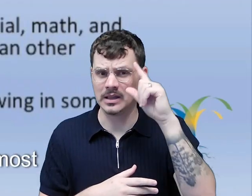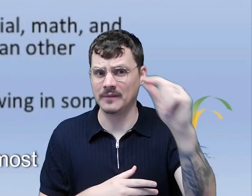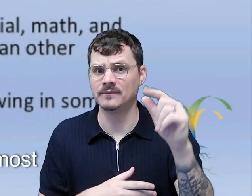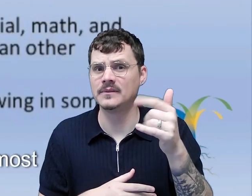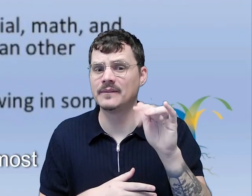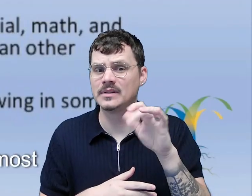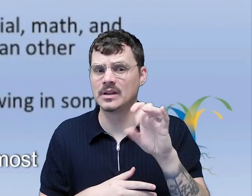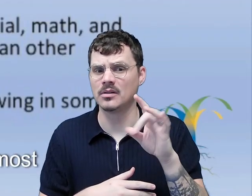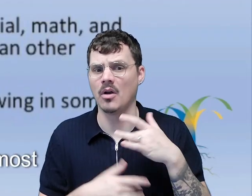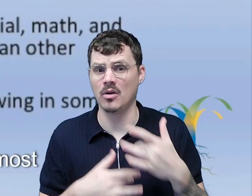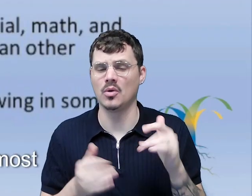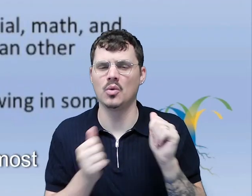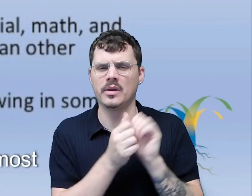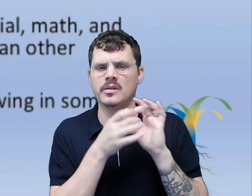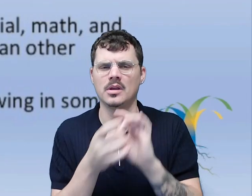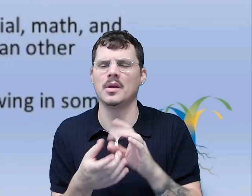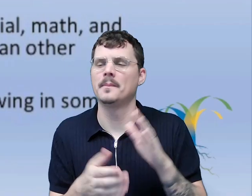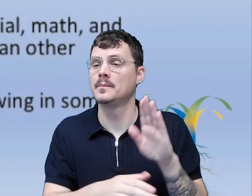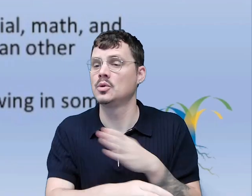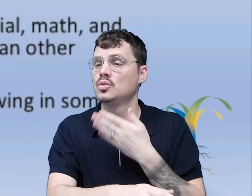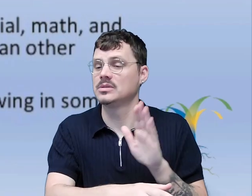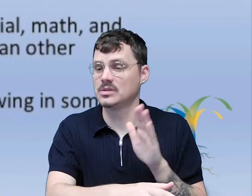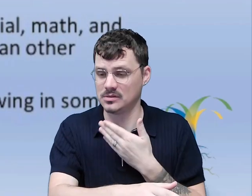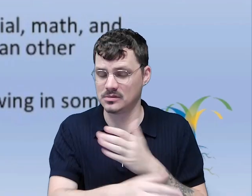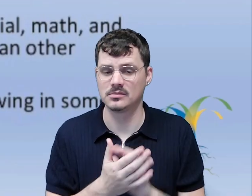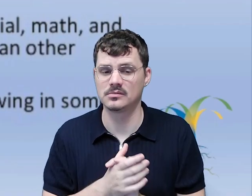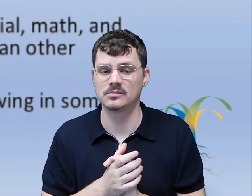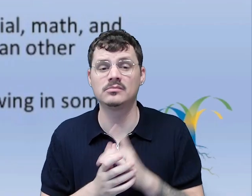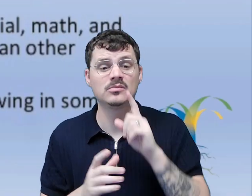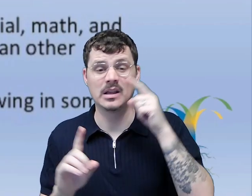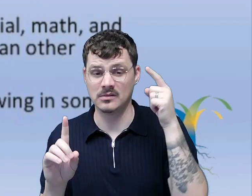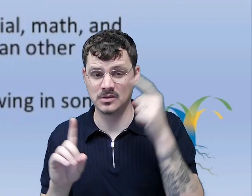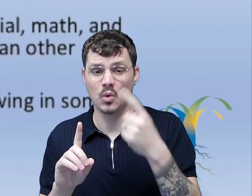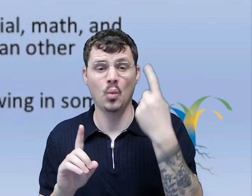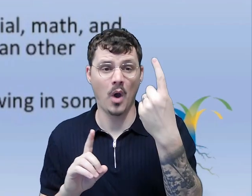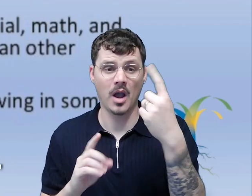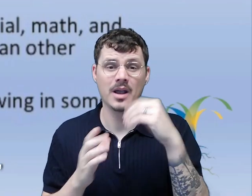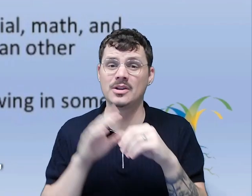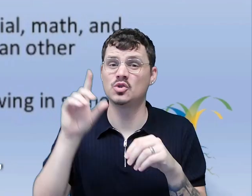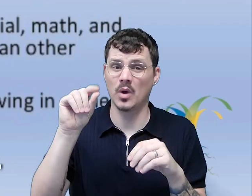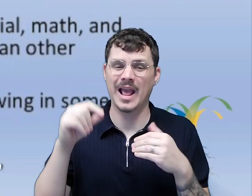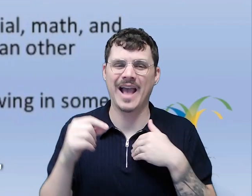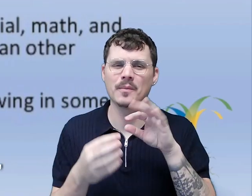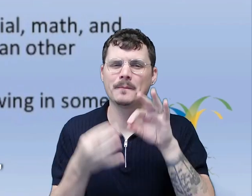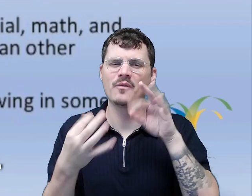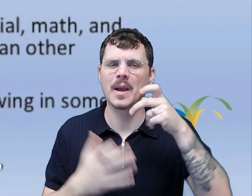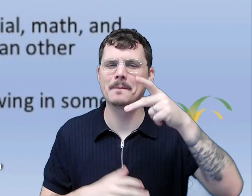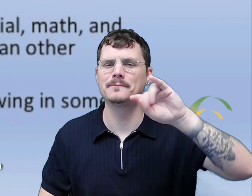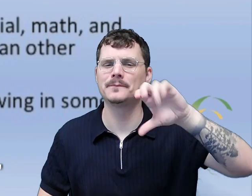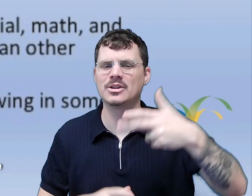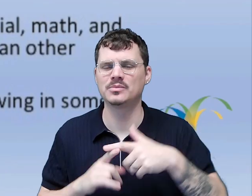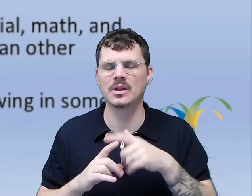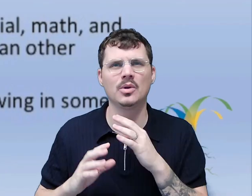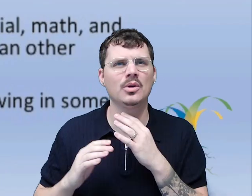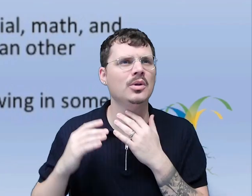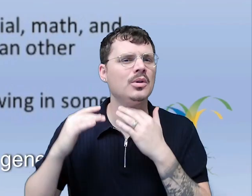they're gifted usually, almost always, in terms of music. In fact, 1 in 20 have perfect